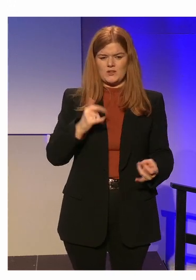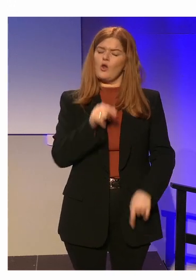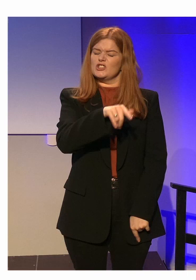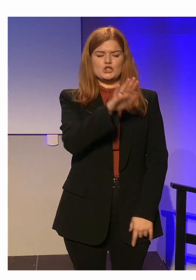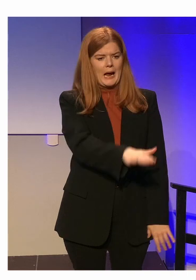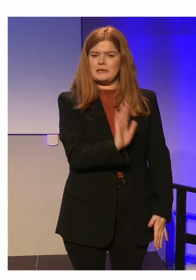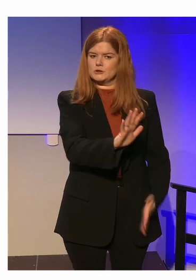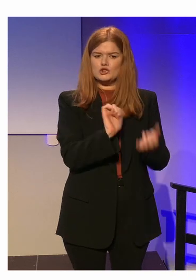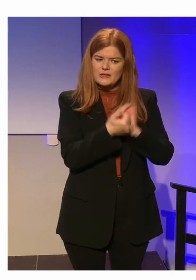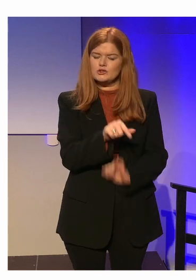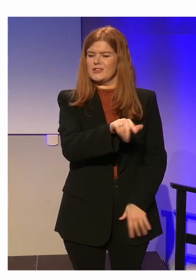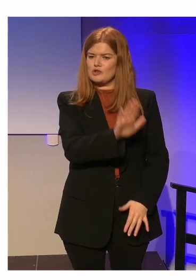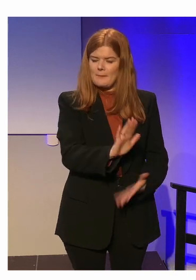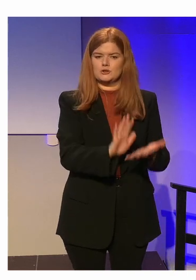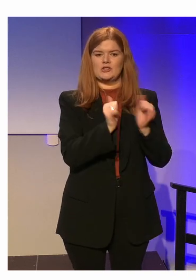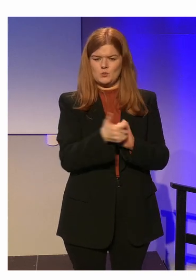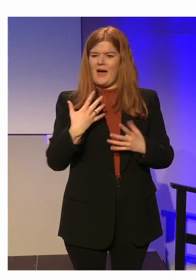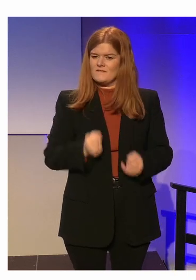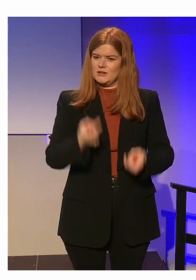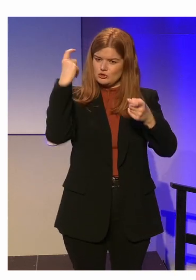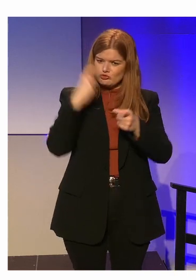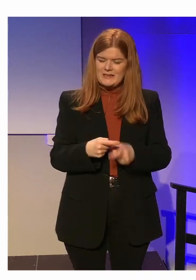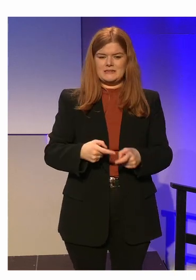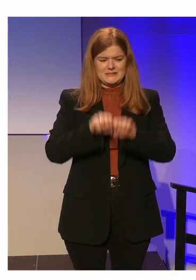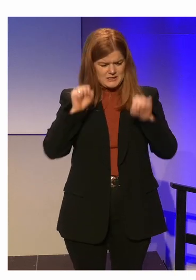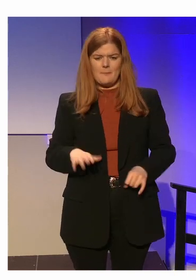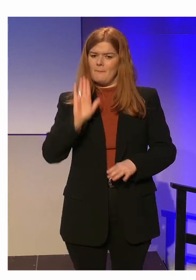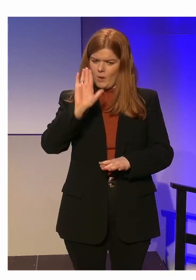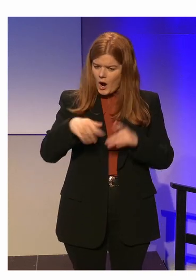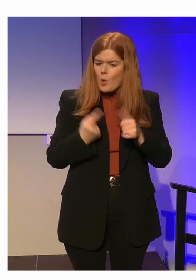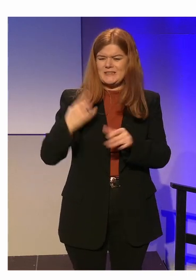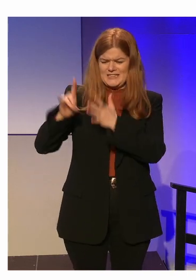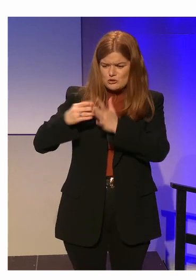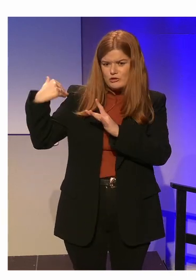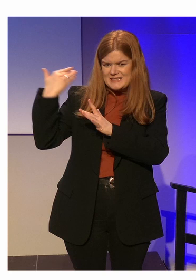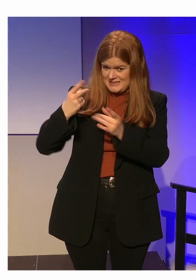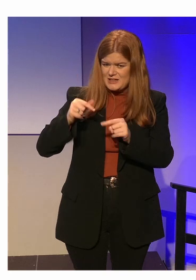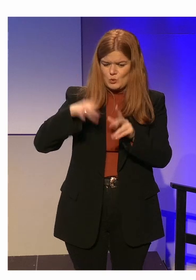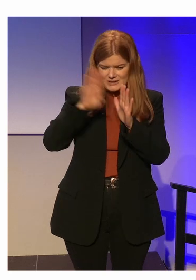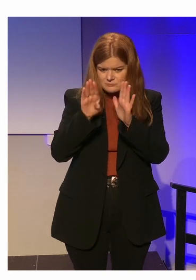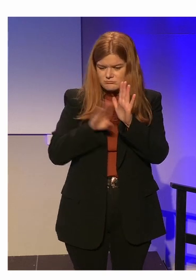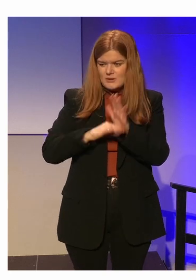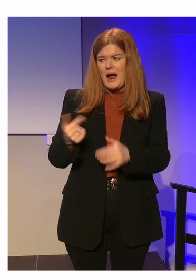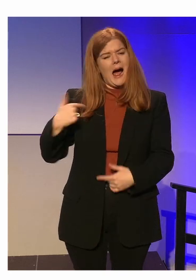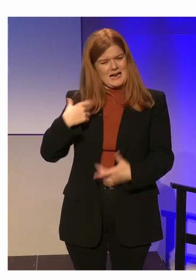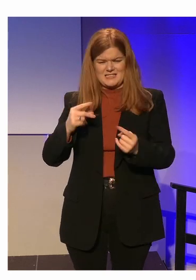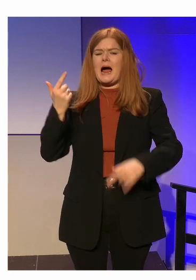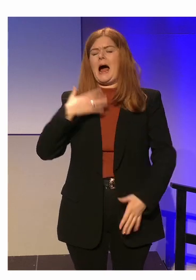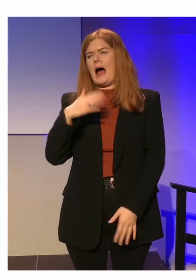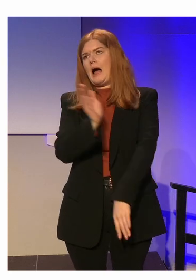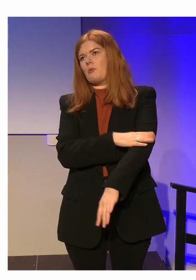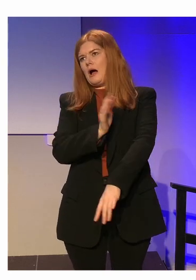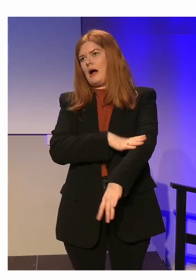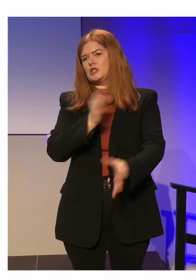child must change. We've got a rigid way we're doing it. We've always done it this way. I did it. I walked 12 miles in the